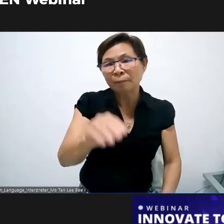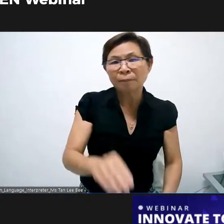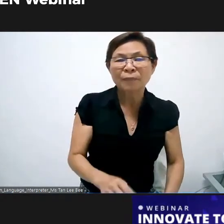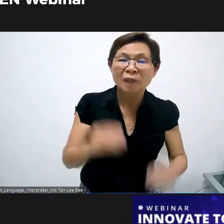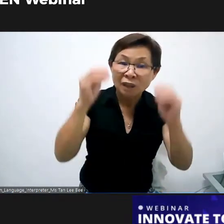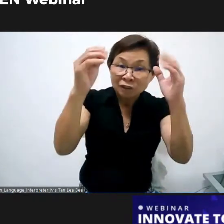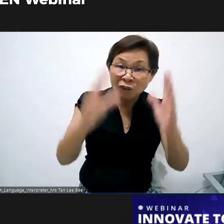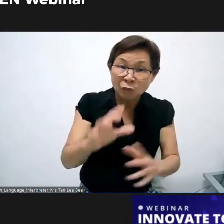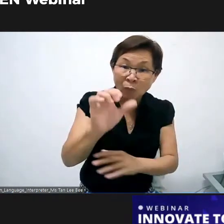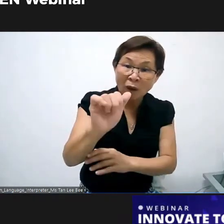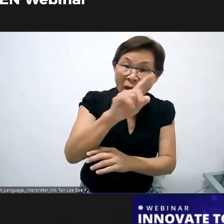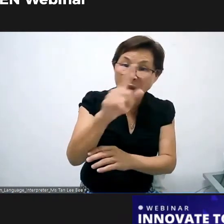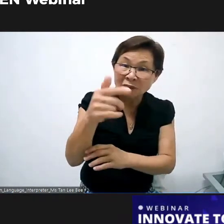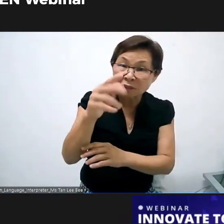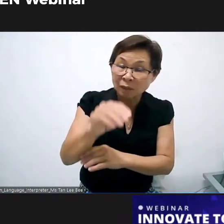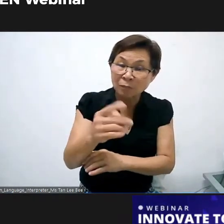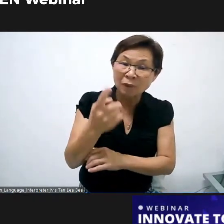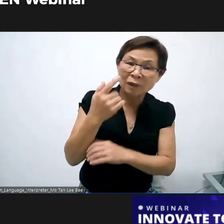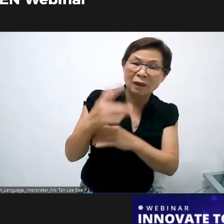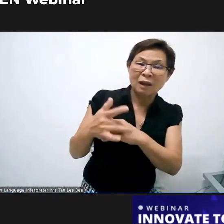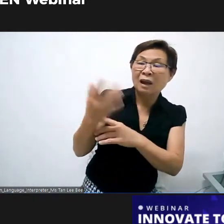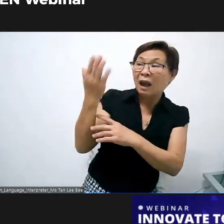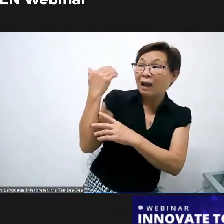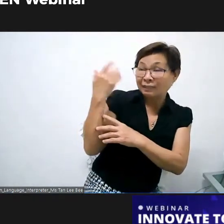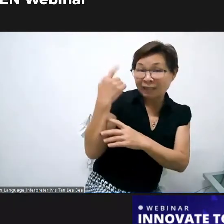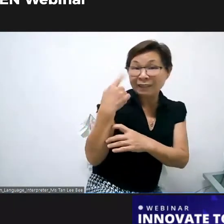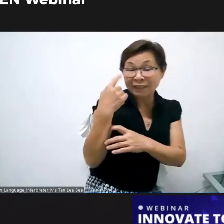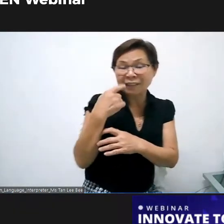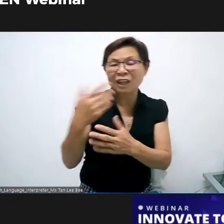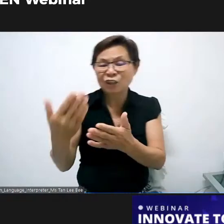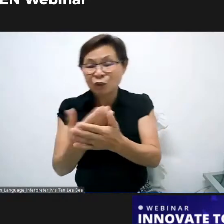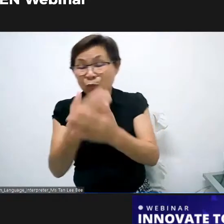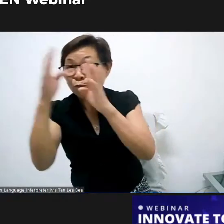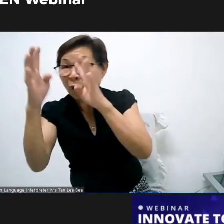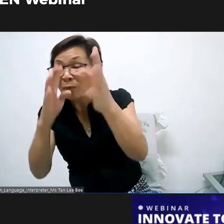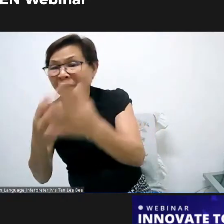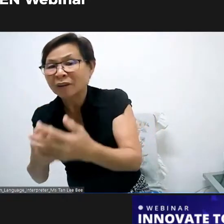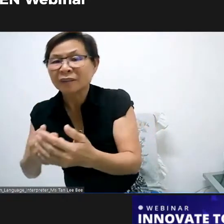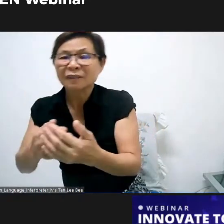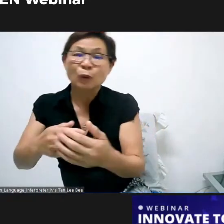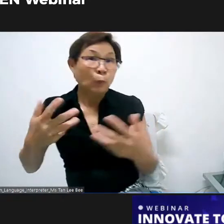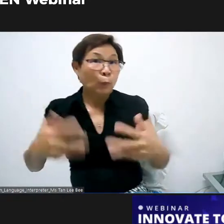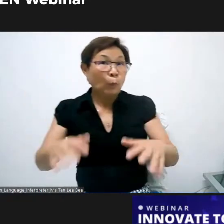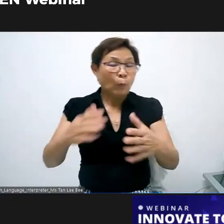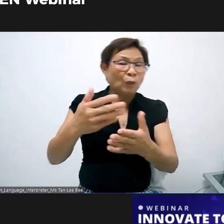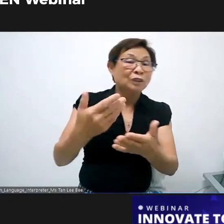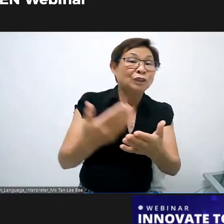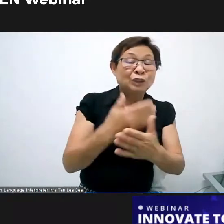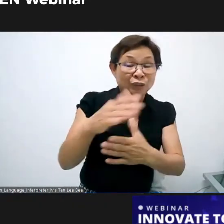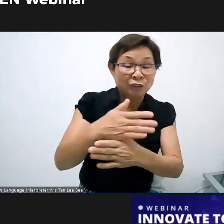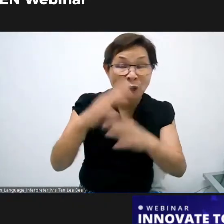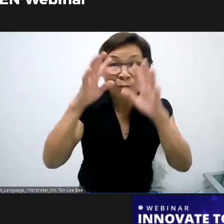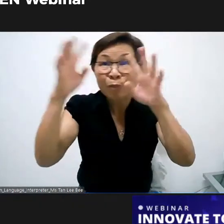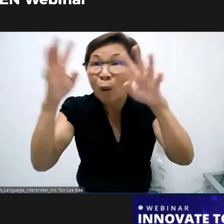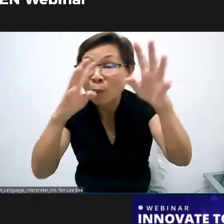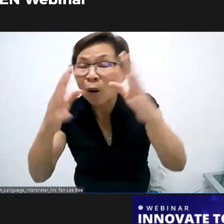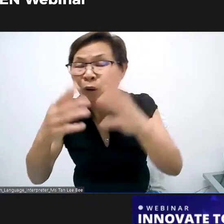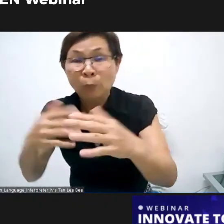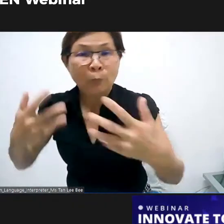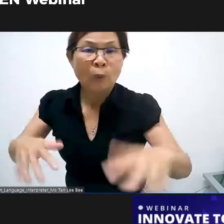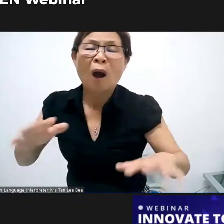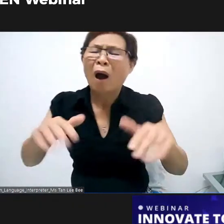you please share, because earlier you shared on your innovation, which is incredible. So now, how does your innovation